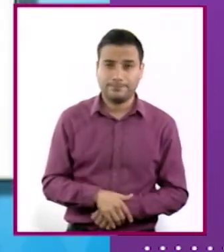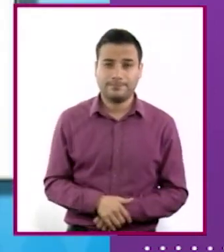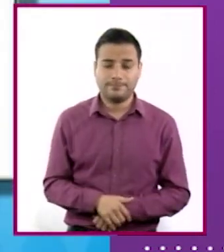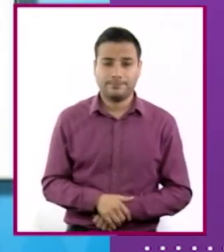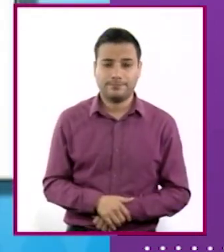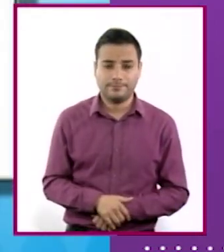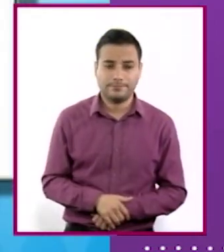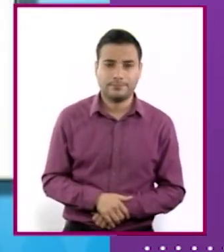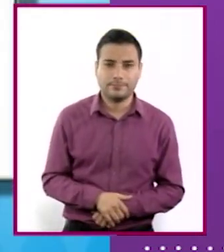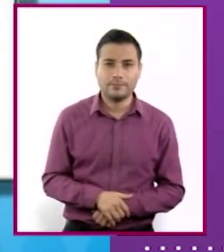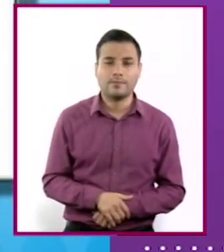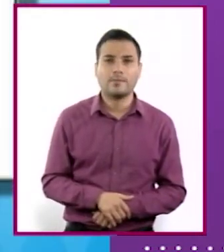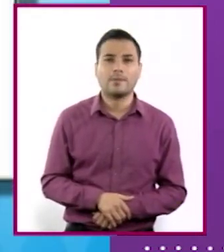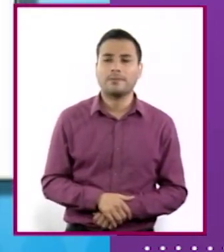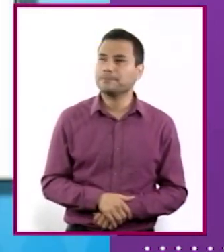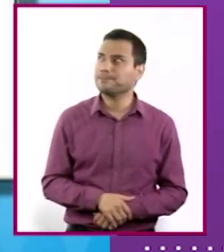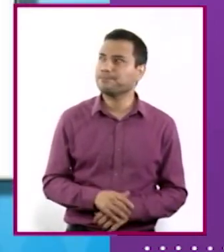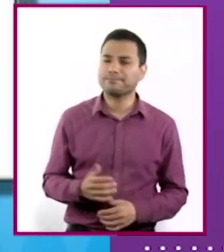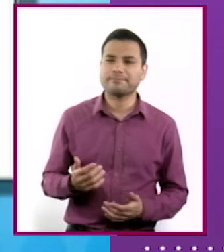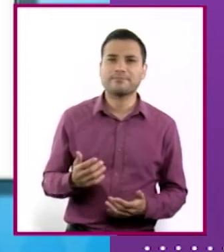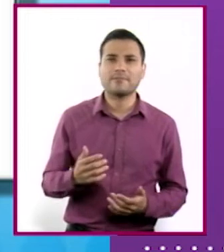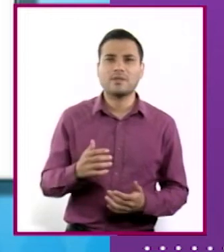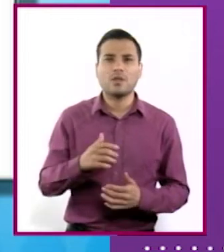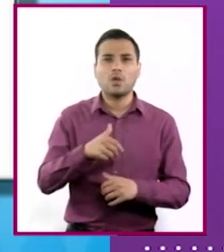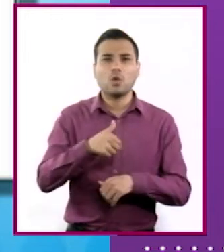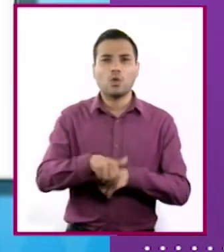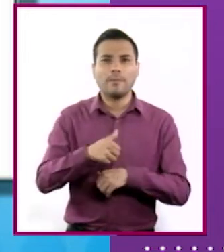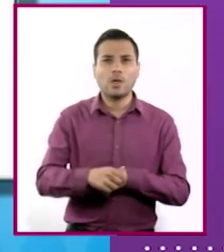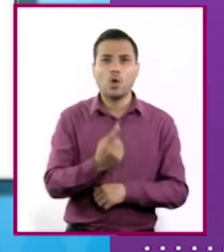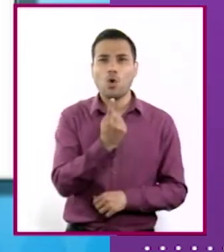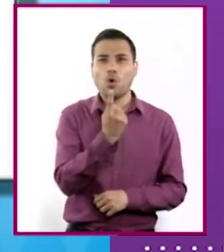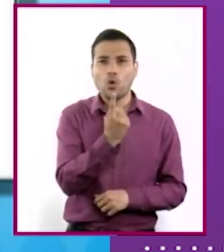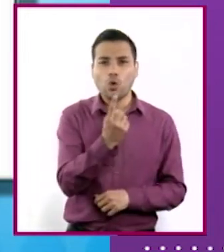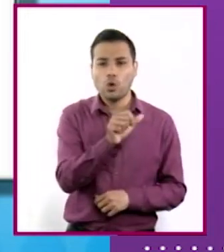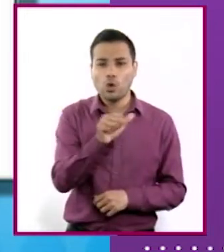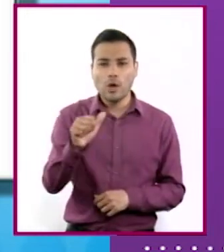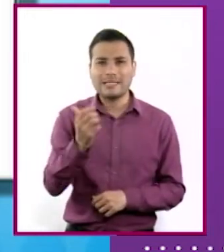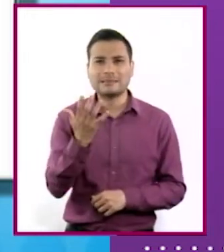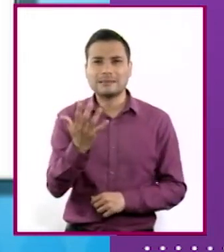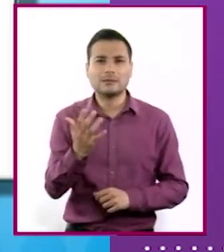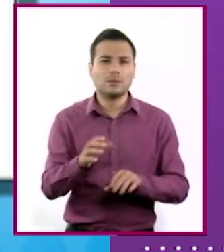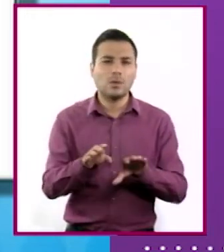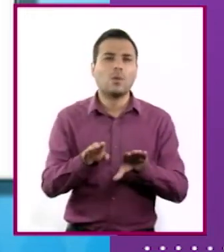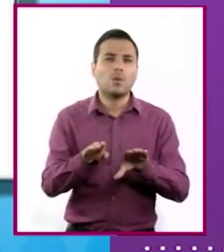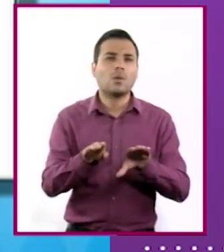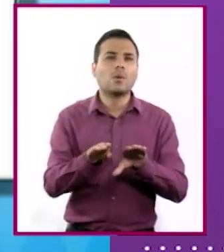Ordena del 1 al 5 los adverbios secuenciales según se mostraron en el